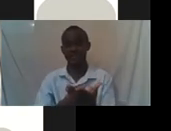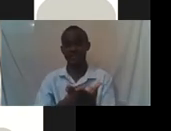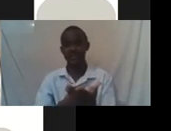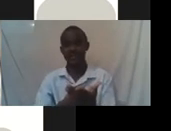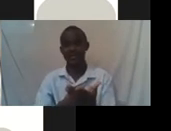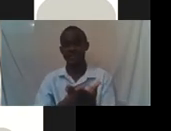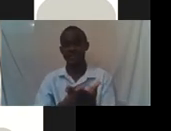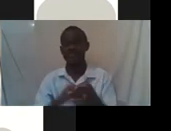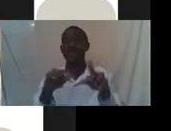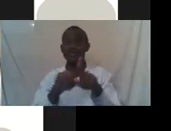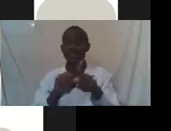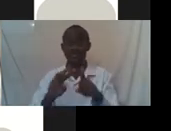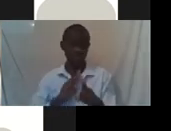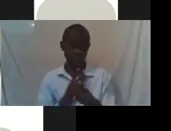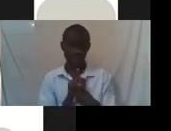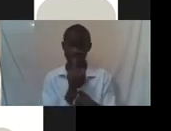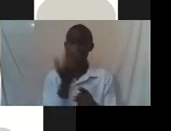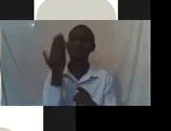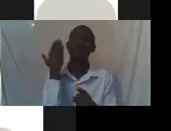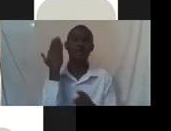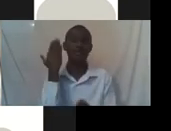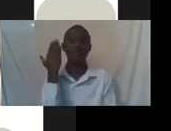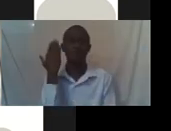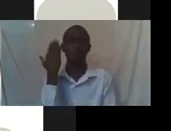as we have said in the past,